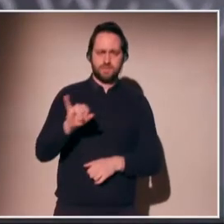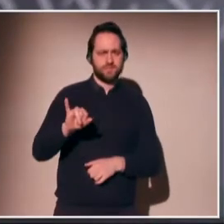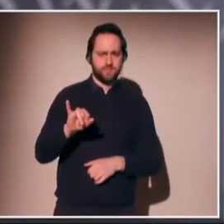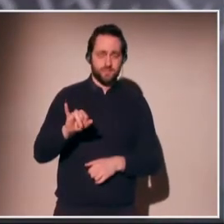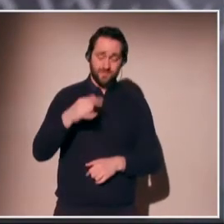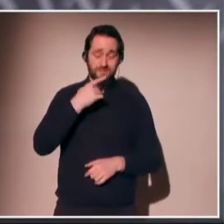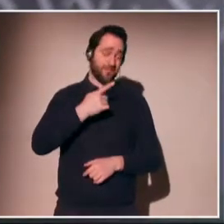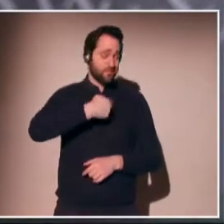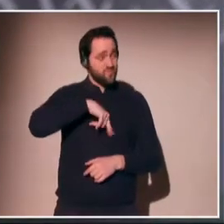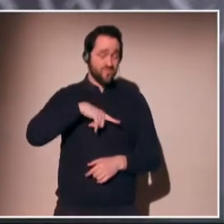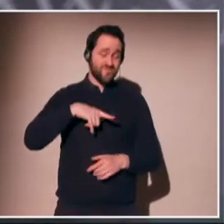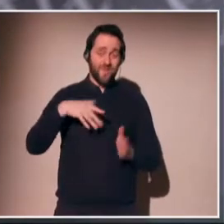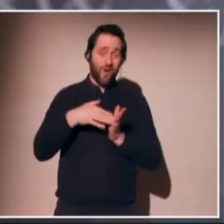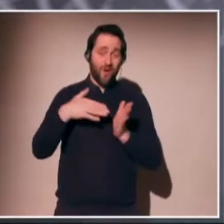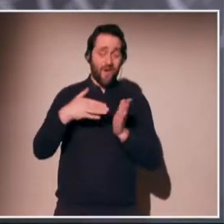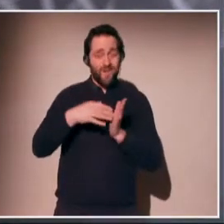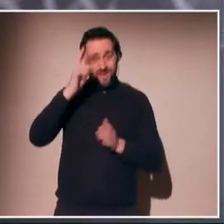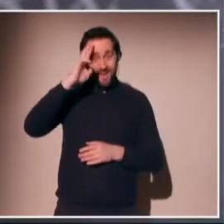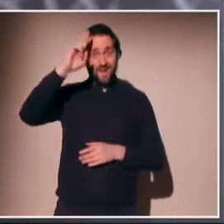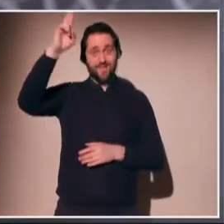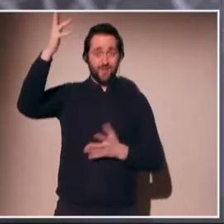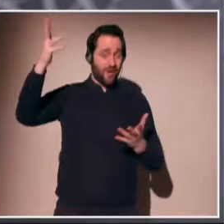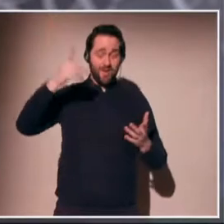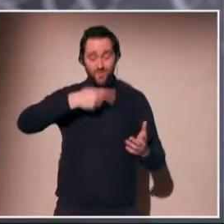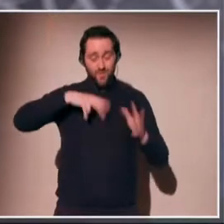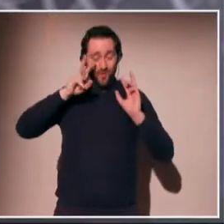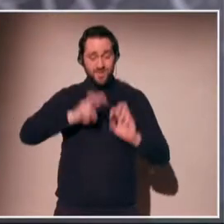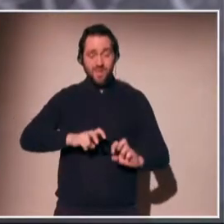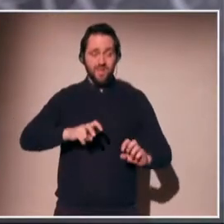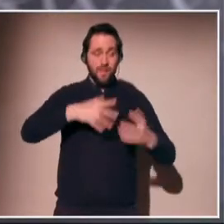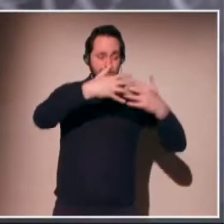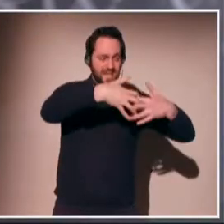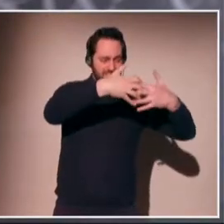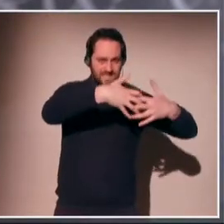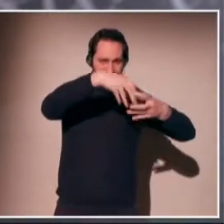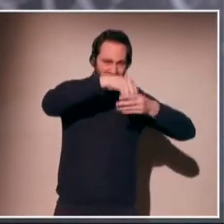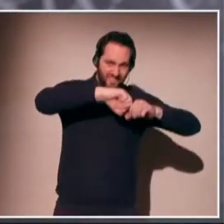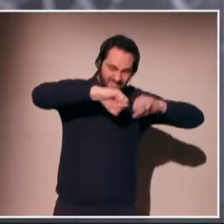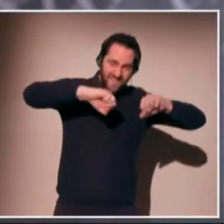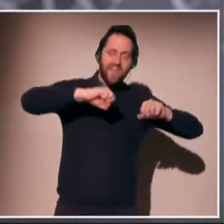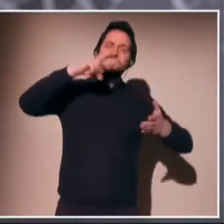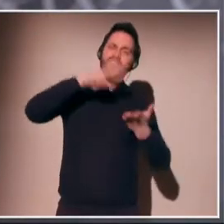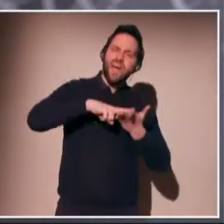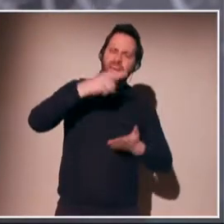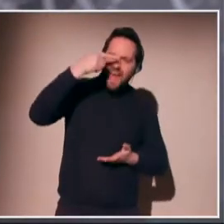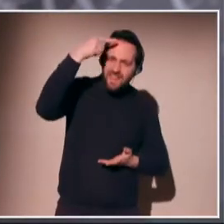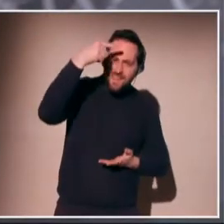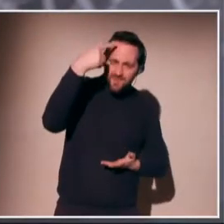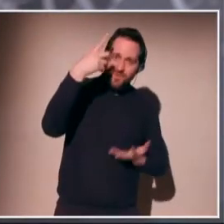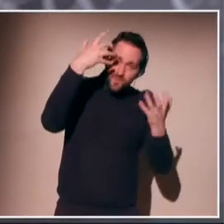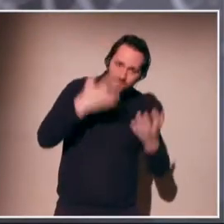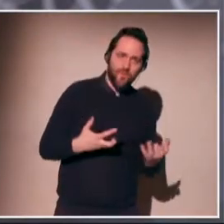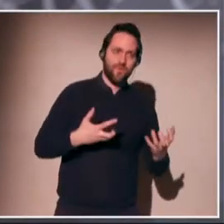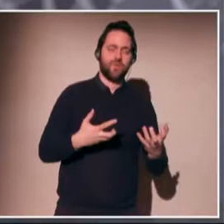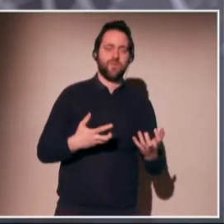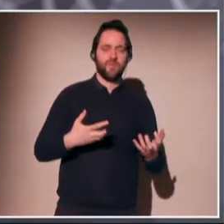machine intelligence, is making machines that are capable of perceiving, learning,